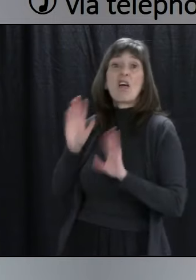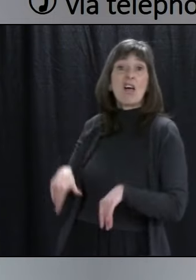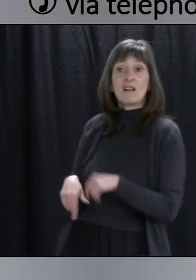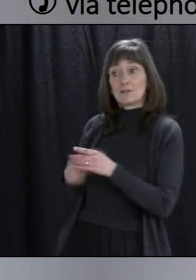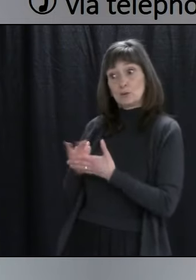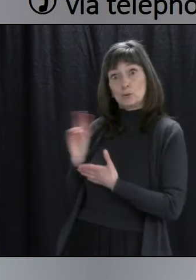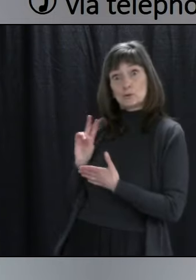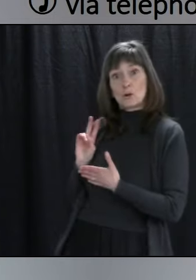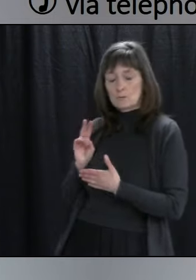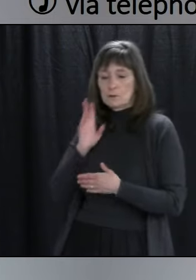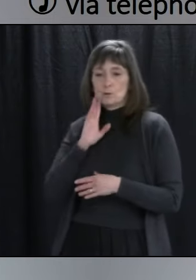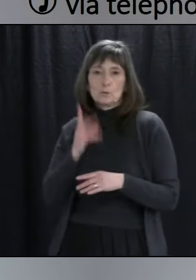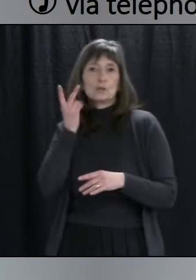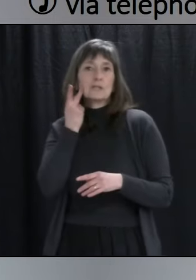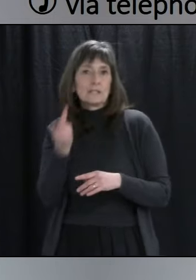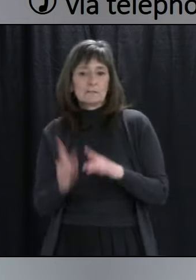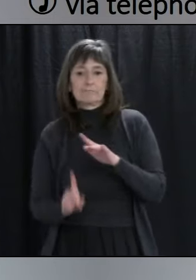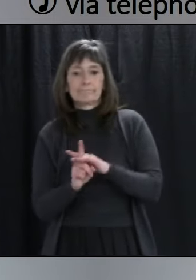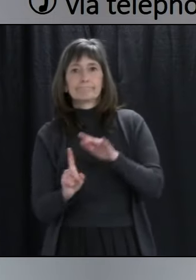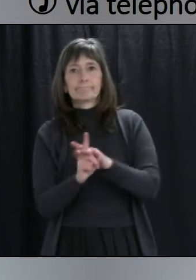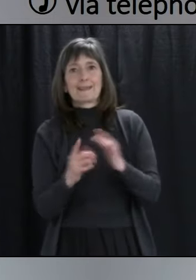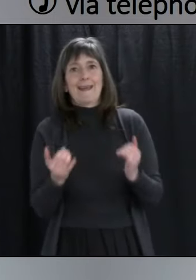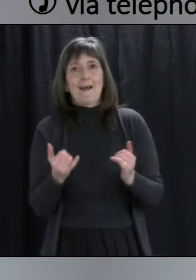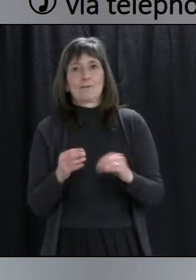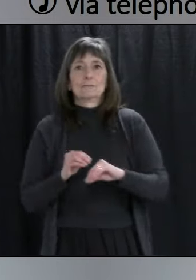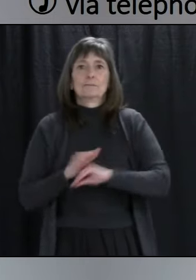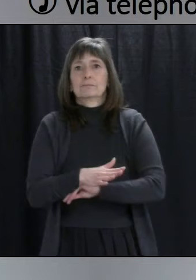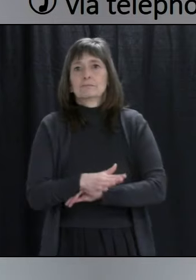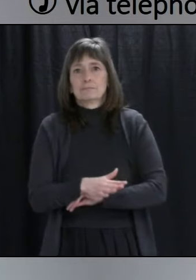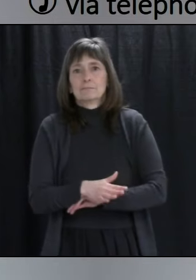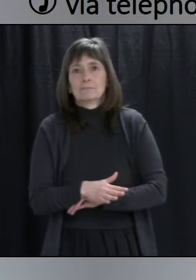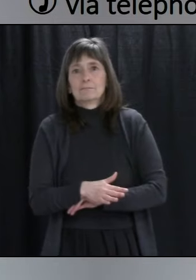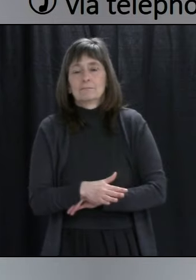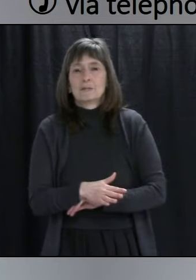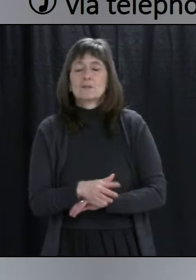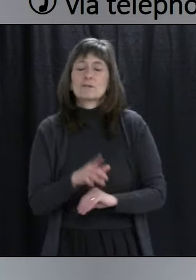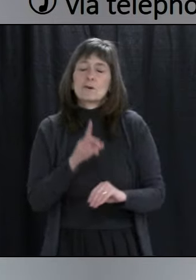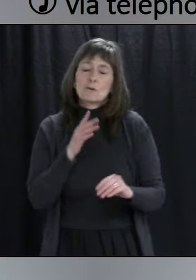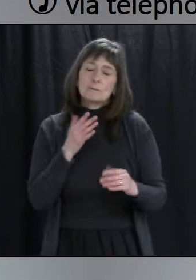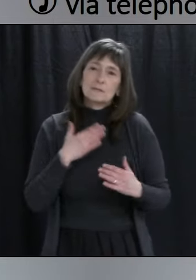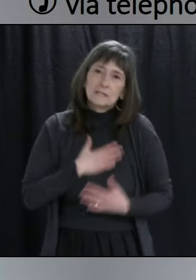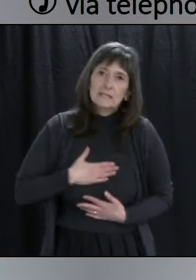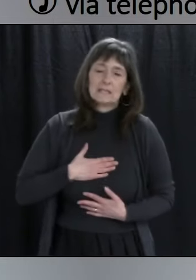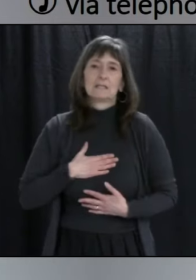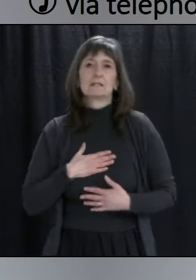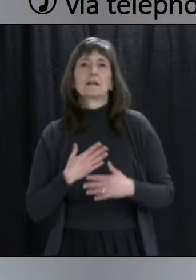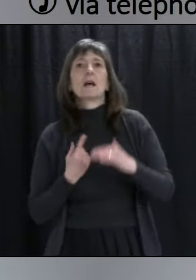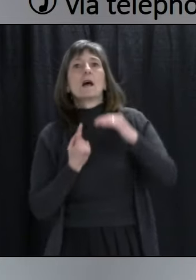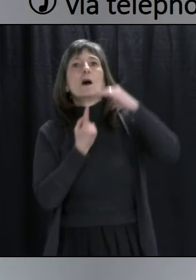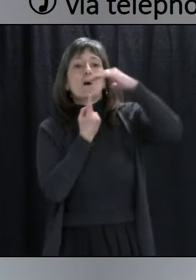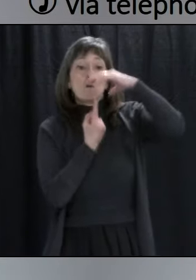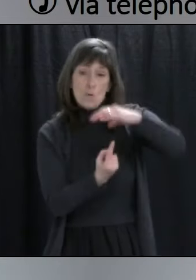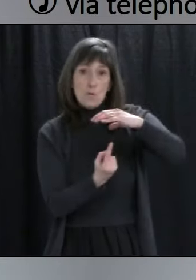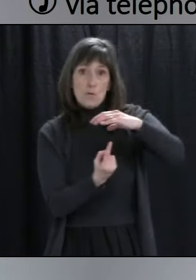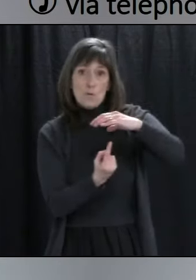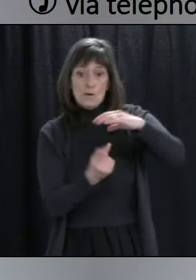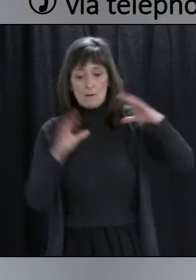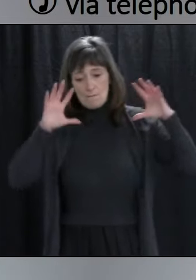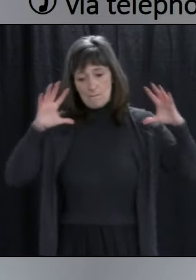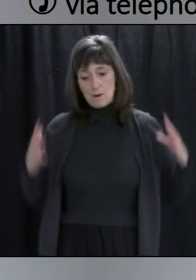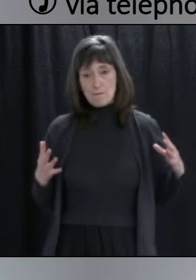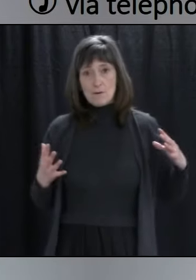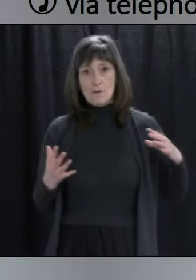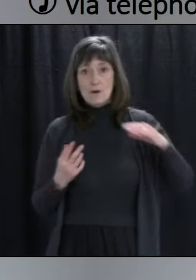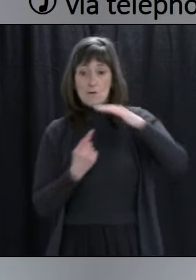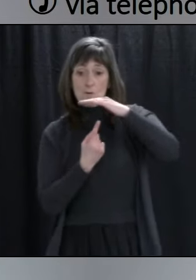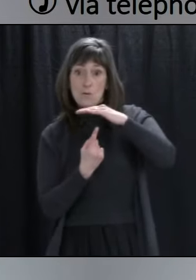So for heaven's sake, stay in your bubble, stay home, and don't burst anybody else's bubble.